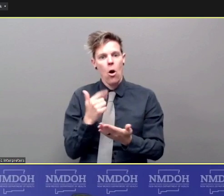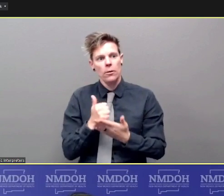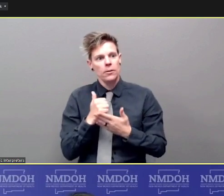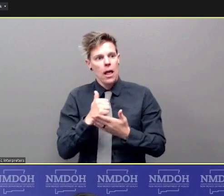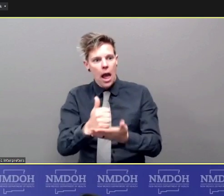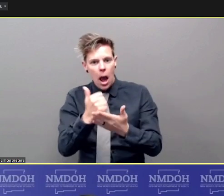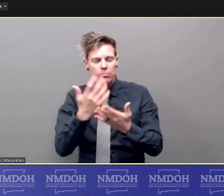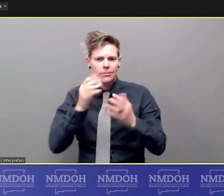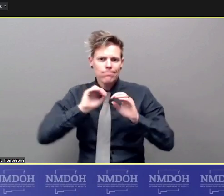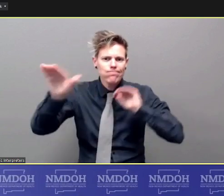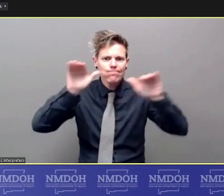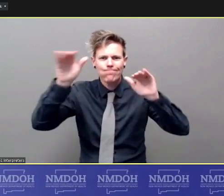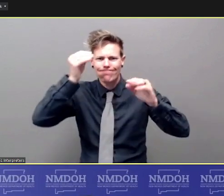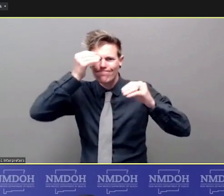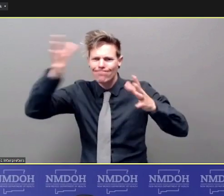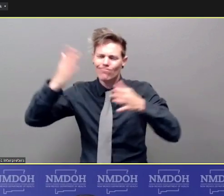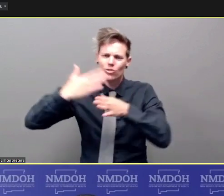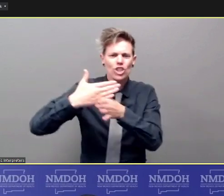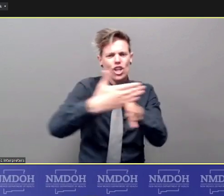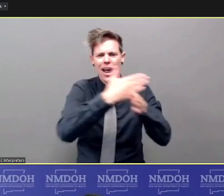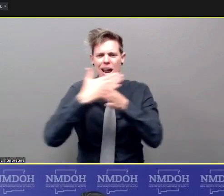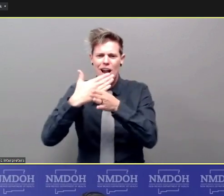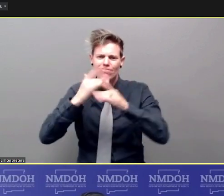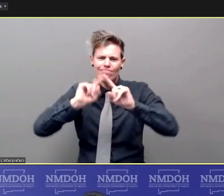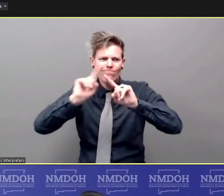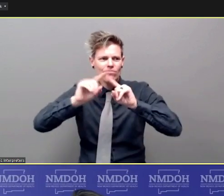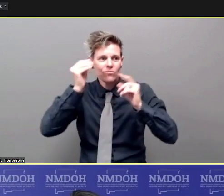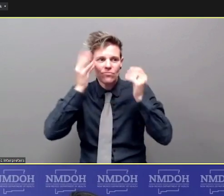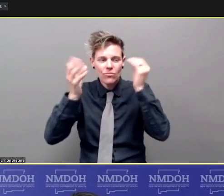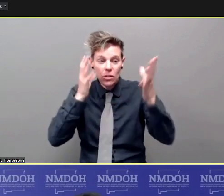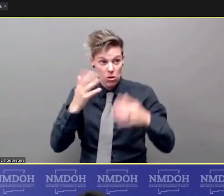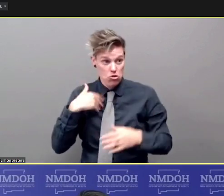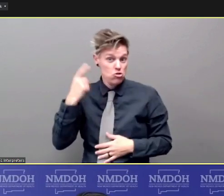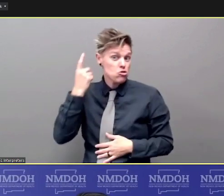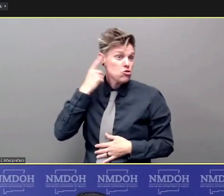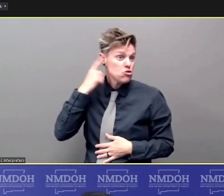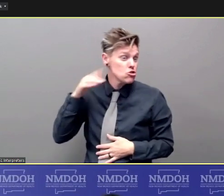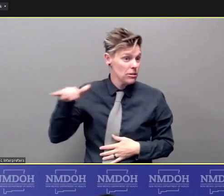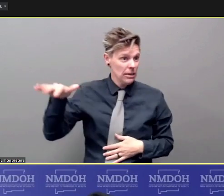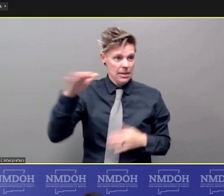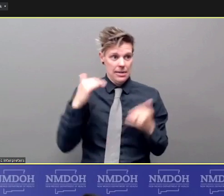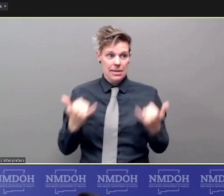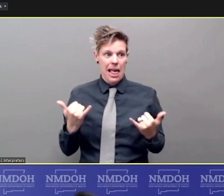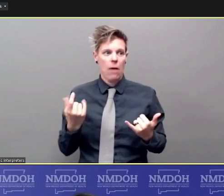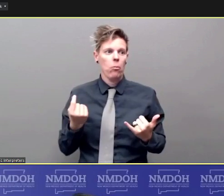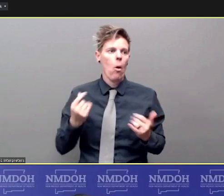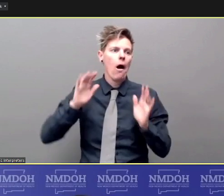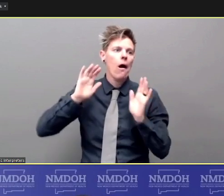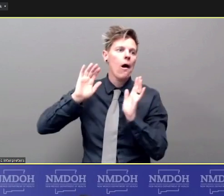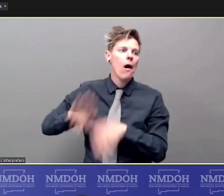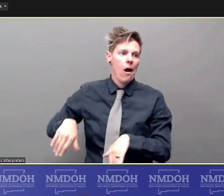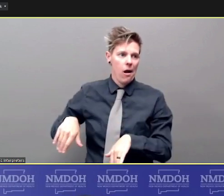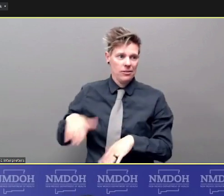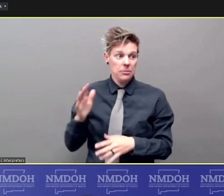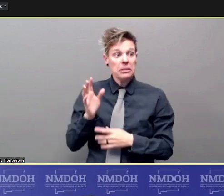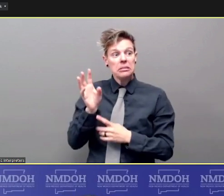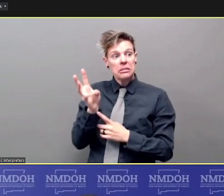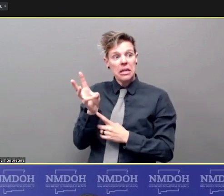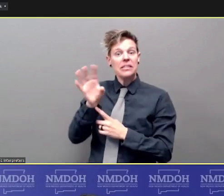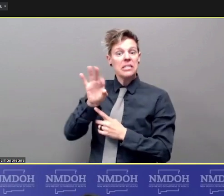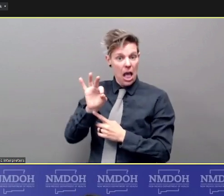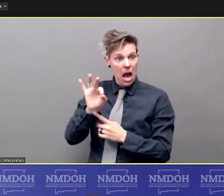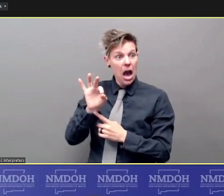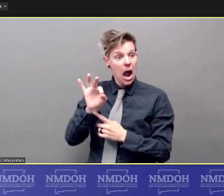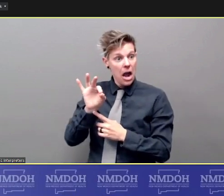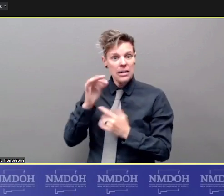tracking on COVID as much as they did before, which apparently it was 79% people were really tracking on it. So I think the work